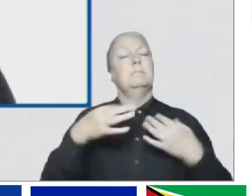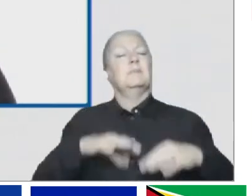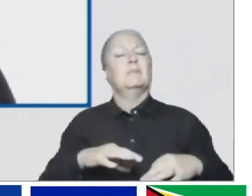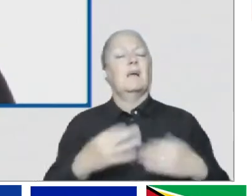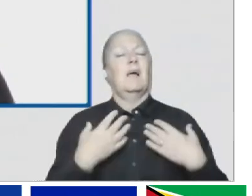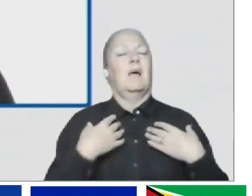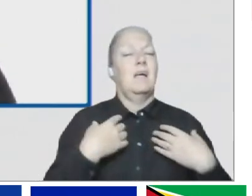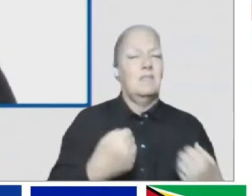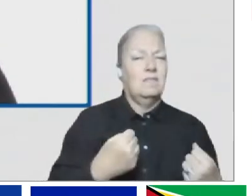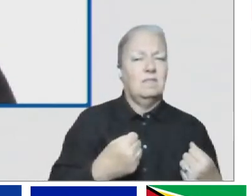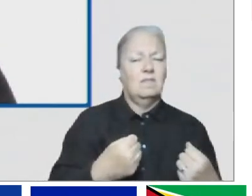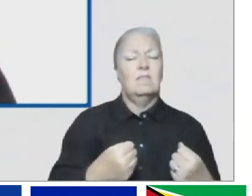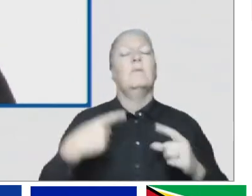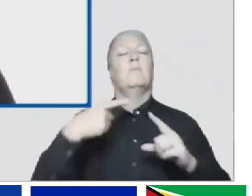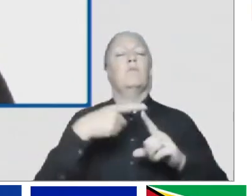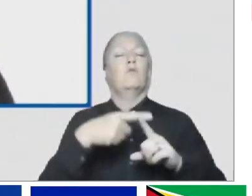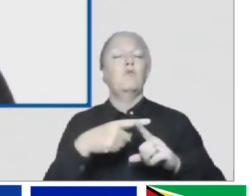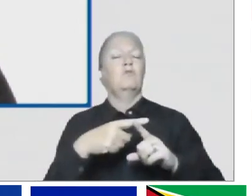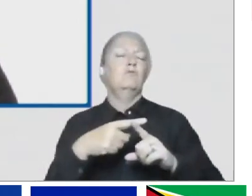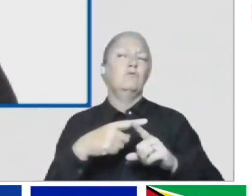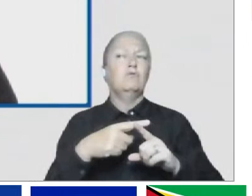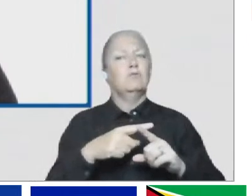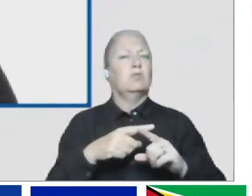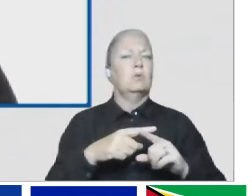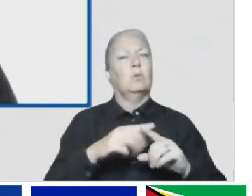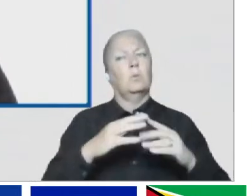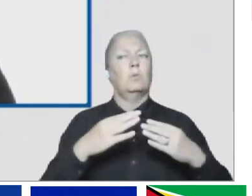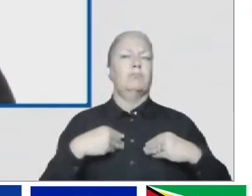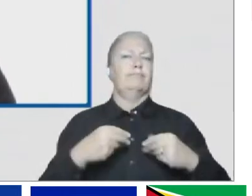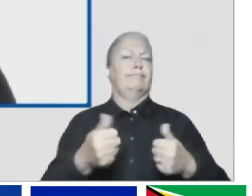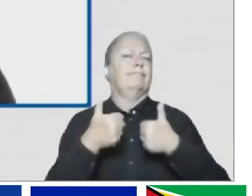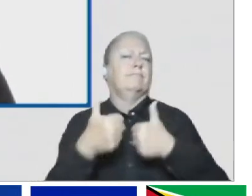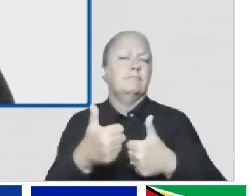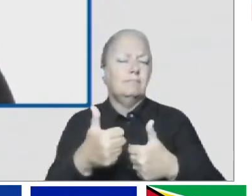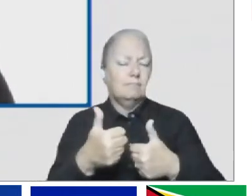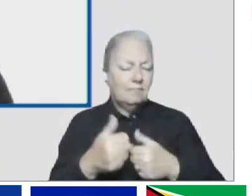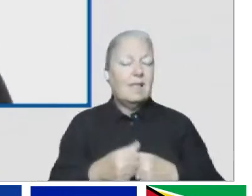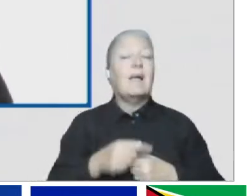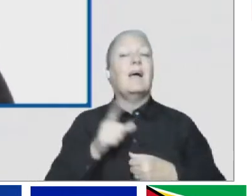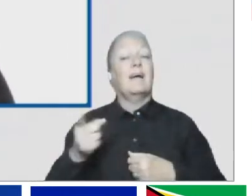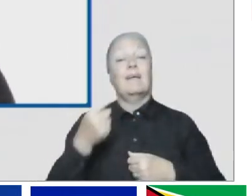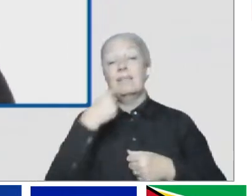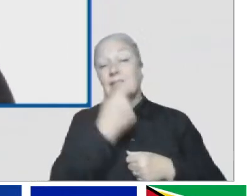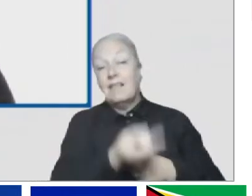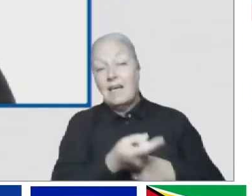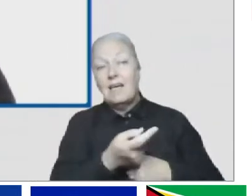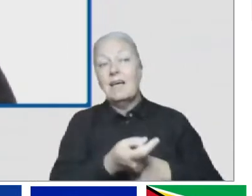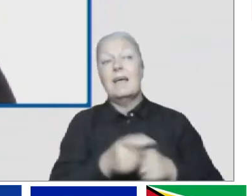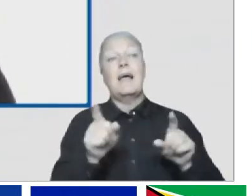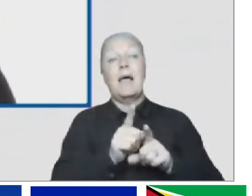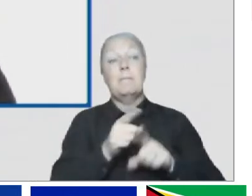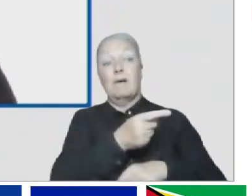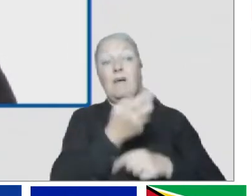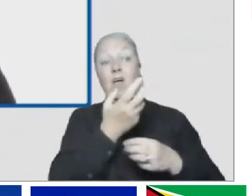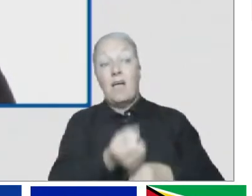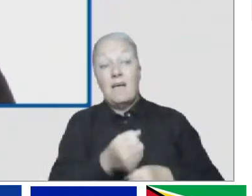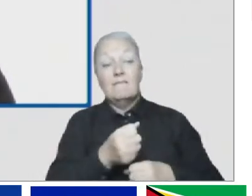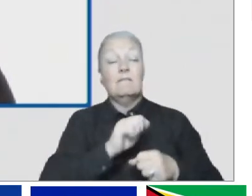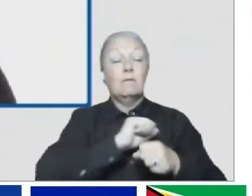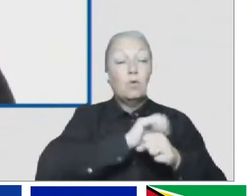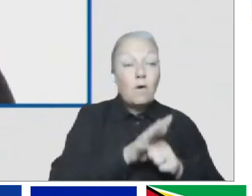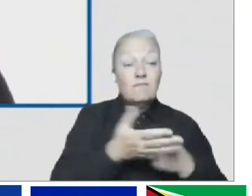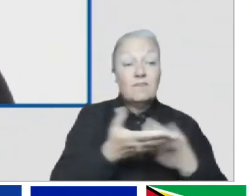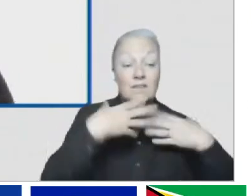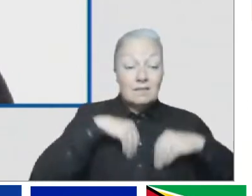include suspected and confirmed cases, close contact persons, deaths, unfortunately, of course, and